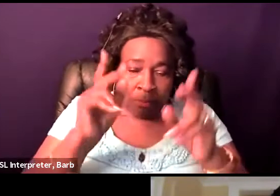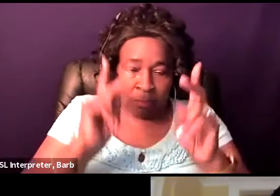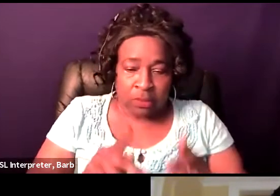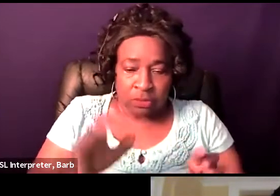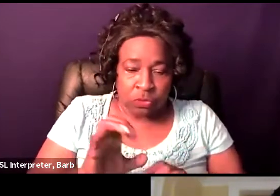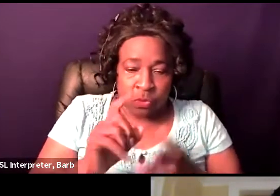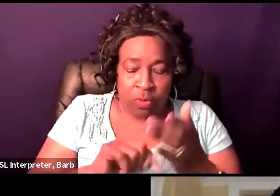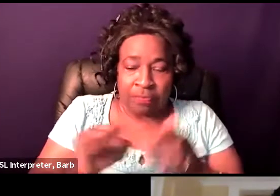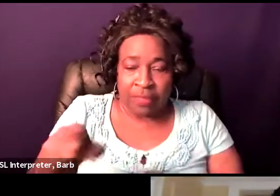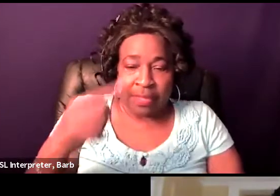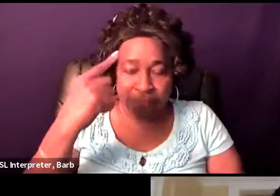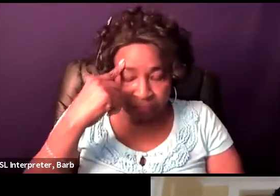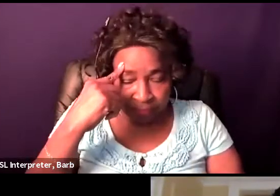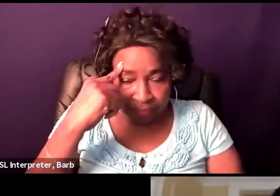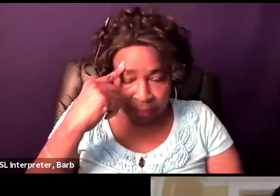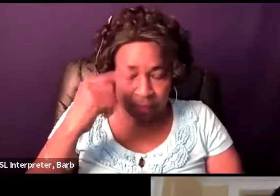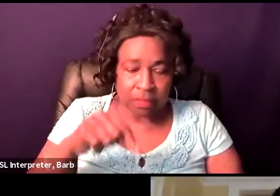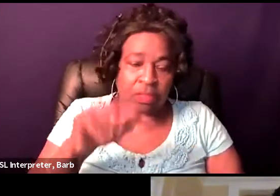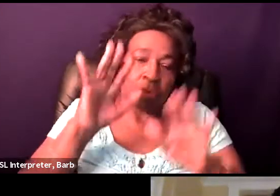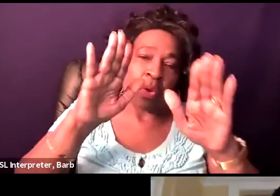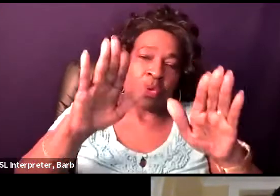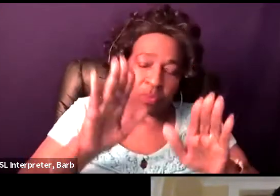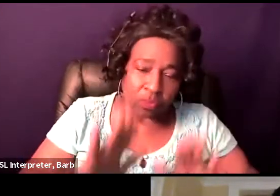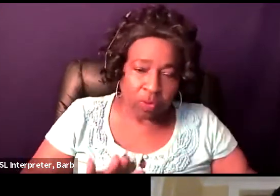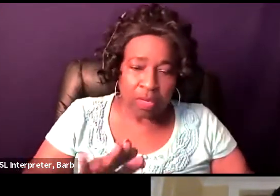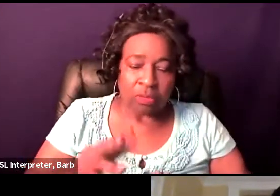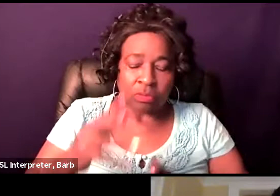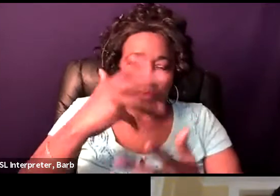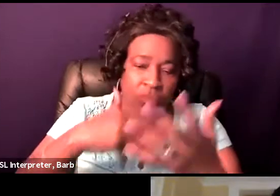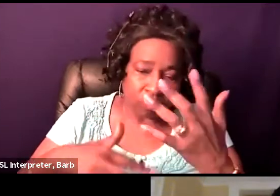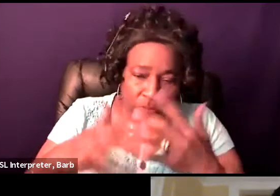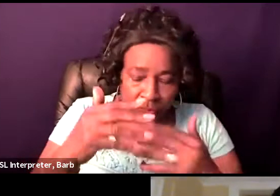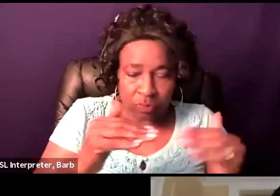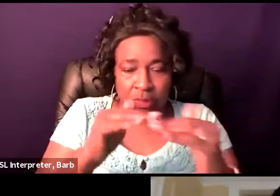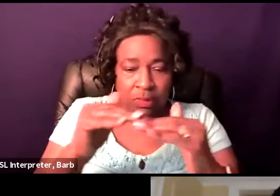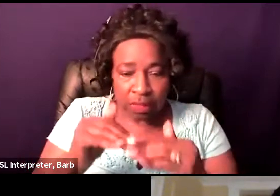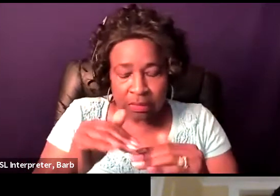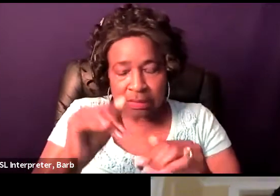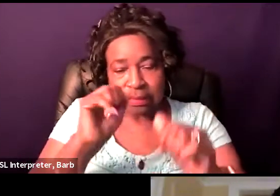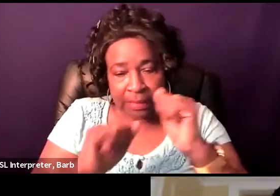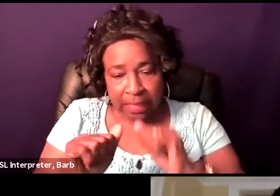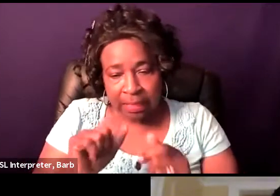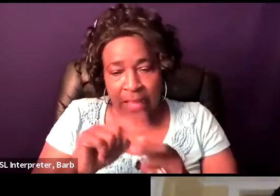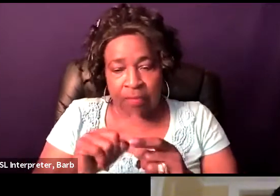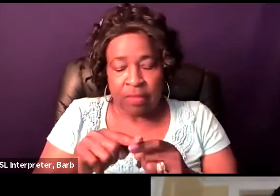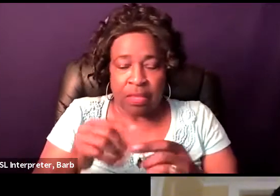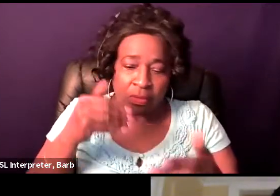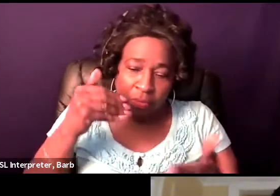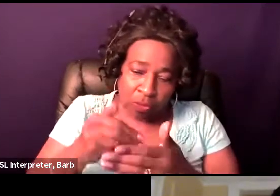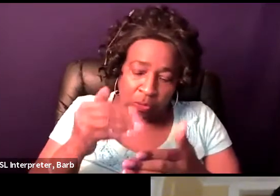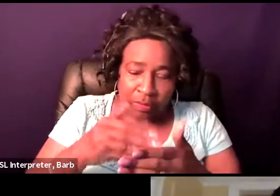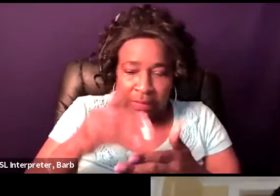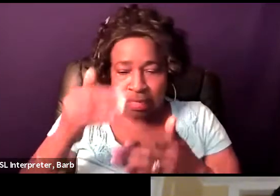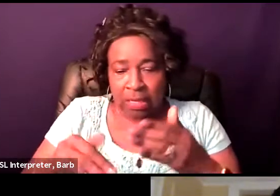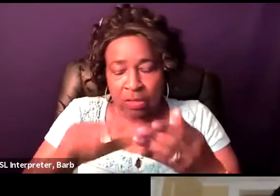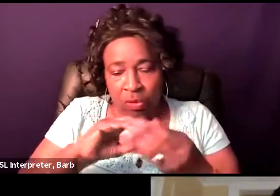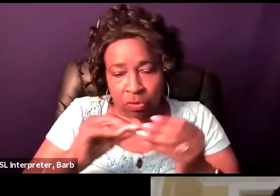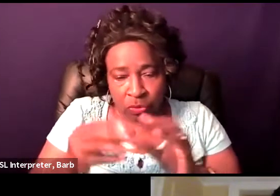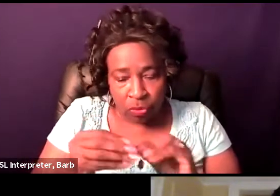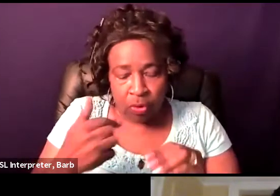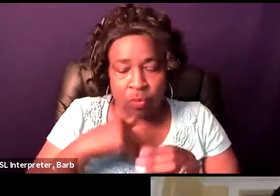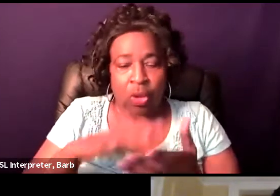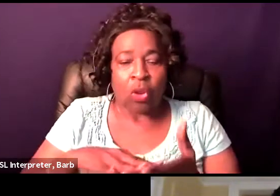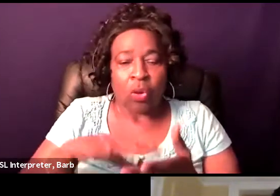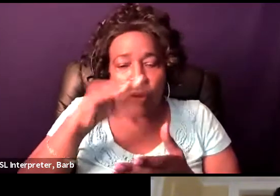they think of as like great social justice science. And then we learn towards the end of the story that in some ways